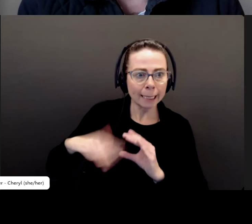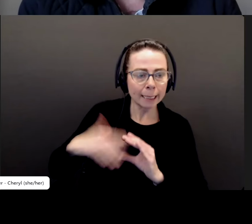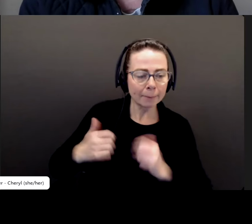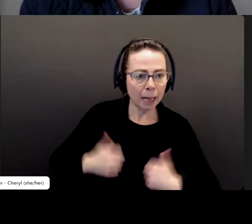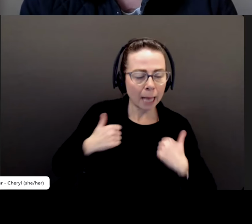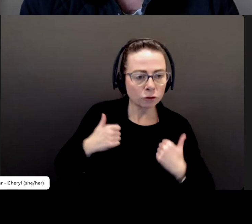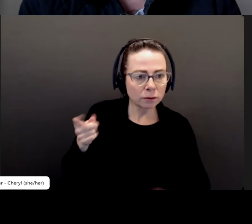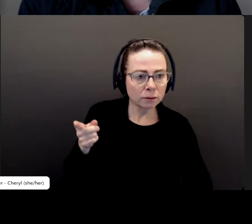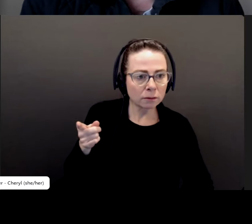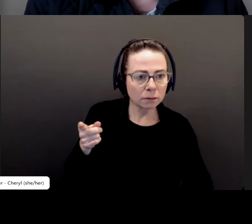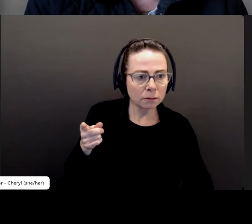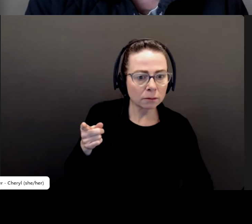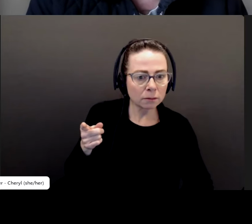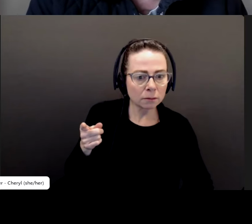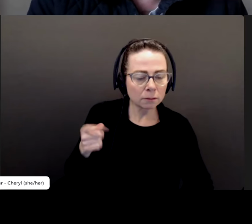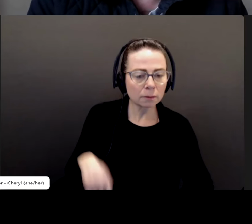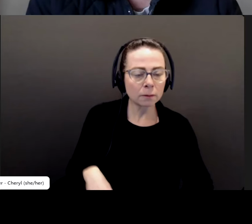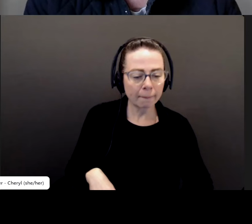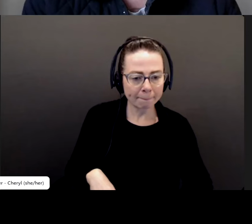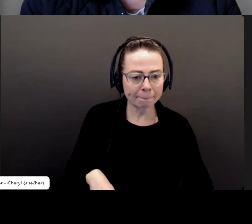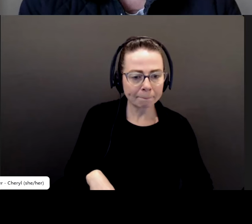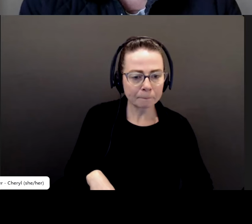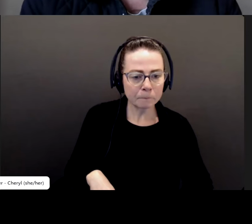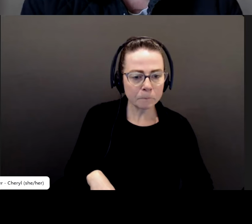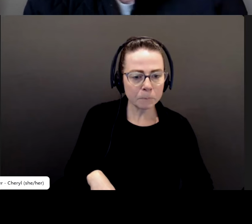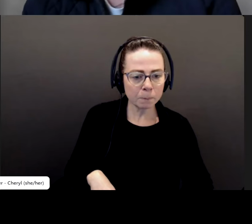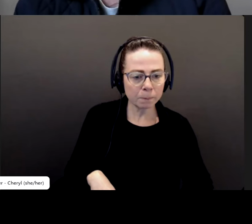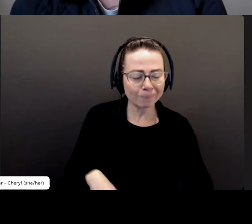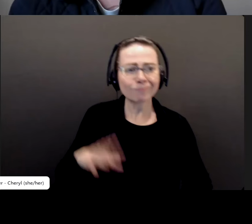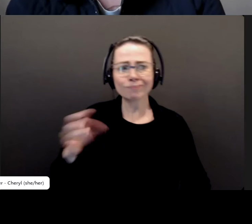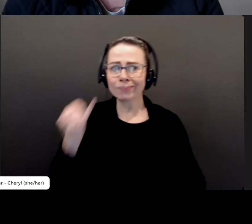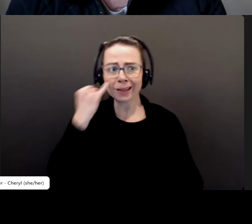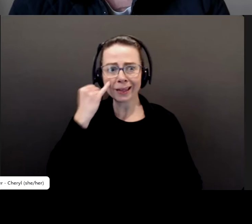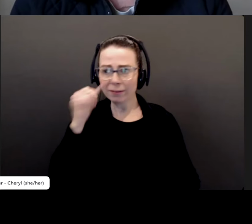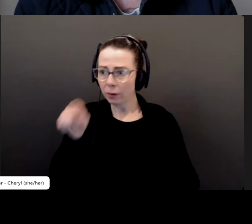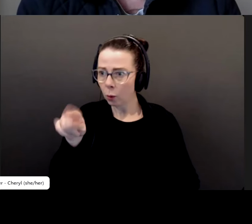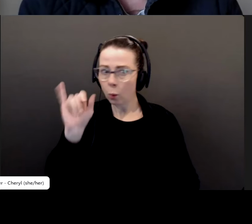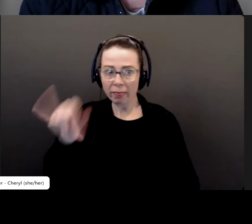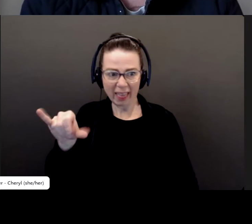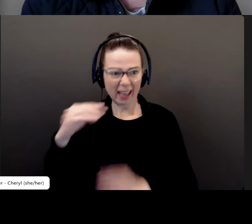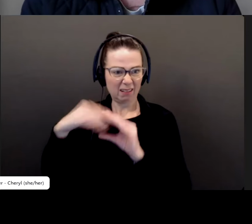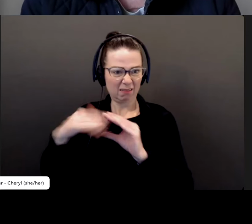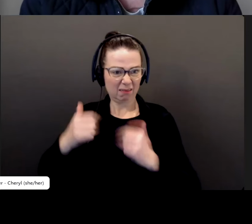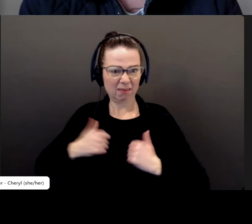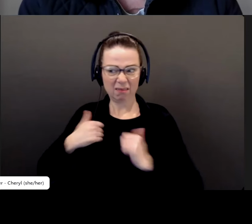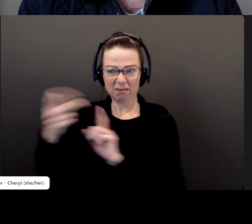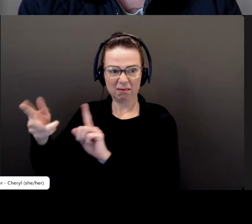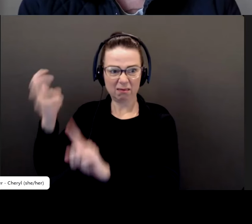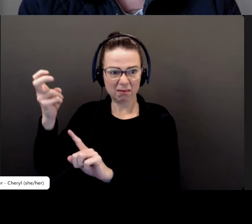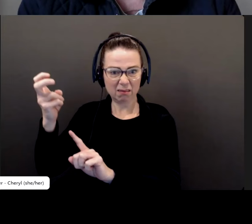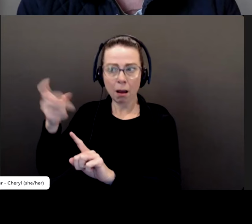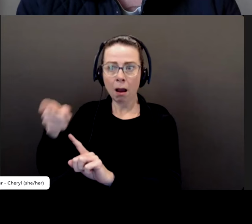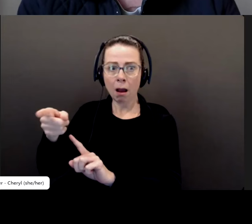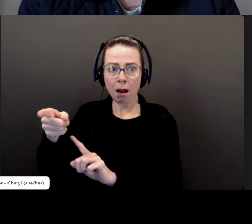the password that is a part of that breach on another account, like consider that every account that uses that